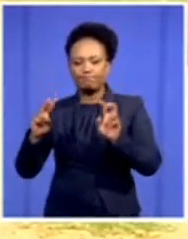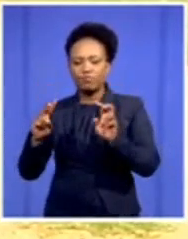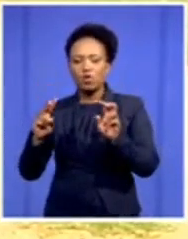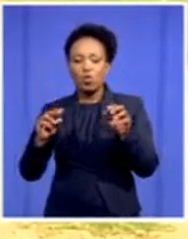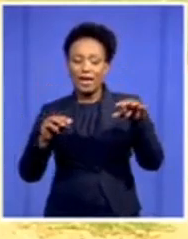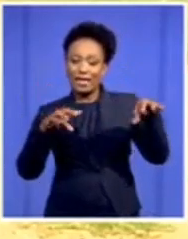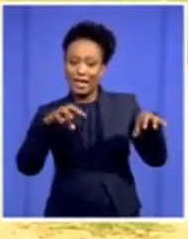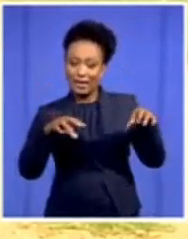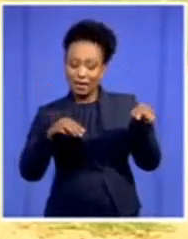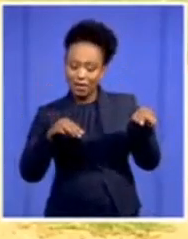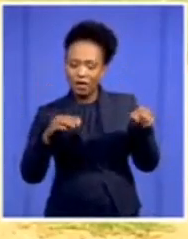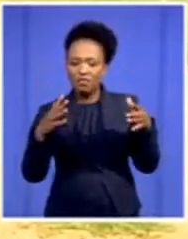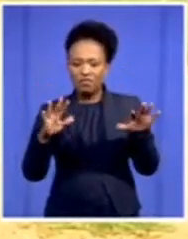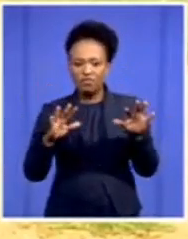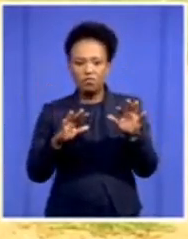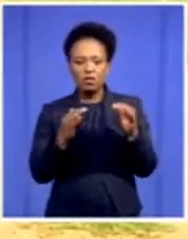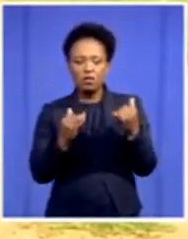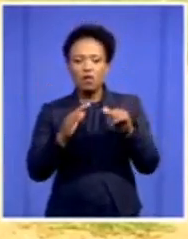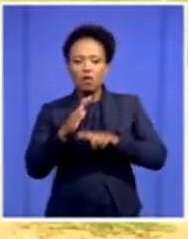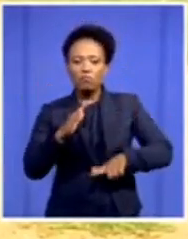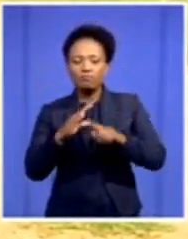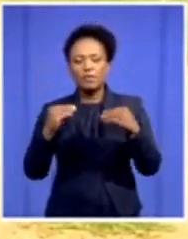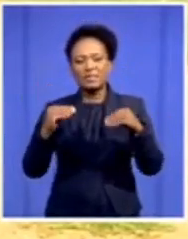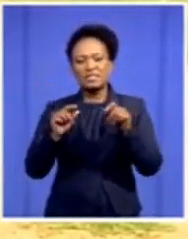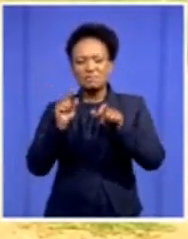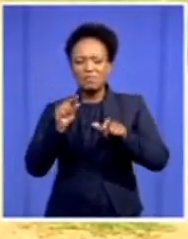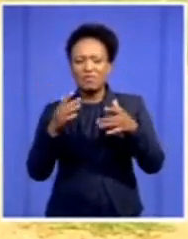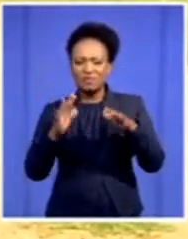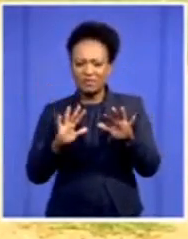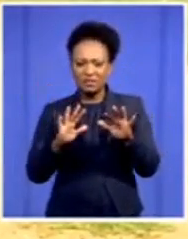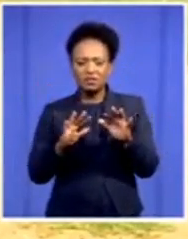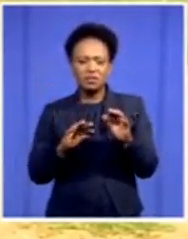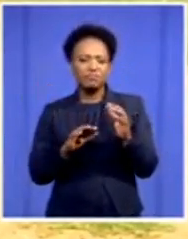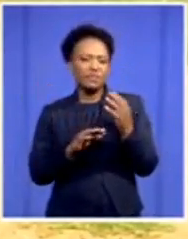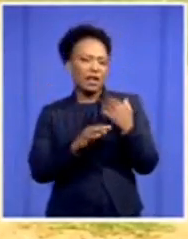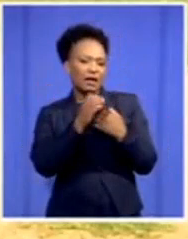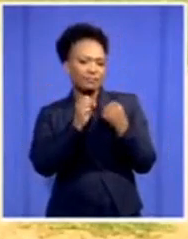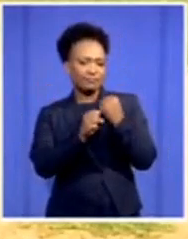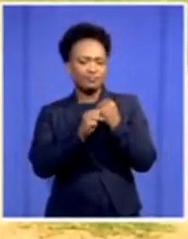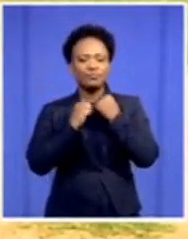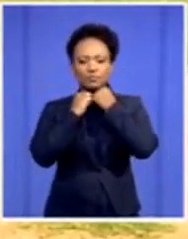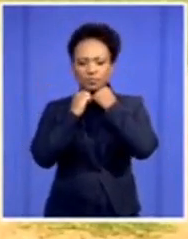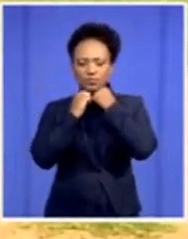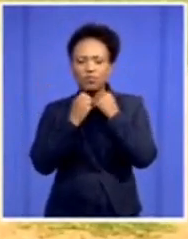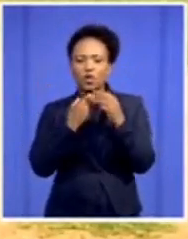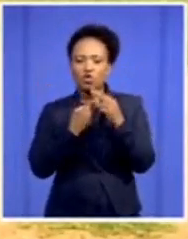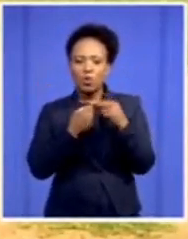from locals, you might recall, Desiree, in August last year, the last unit at Medupi